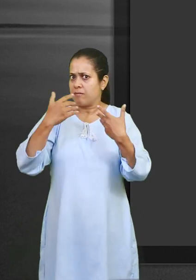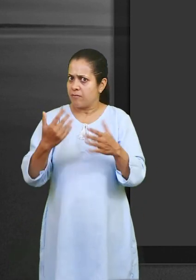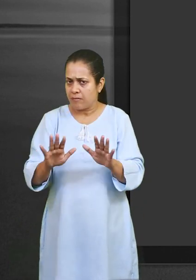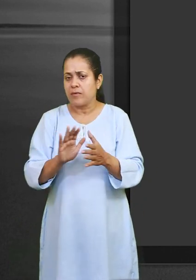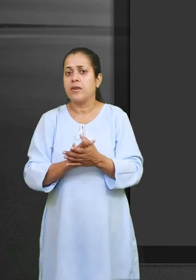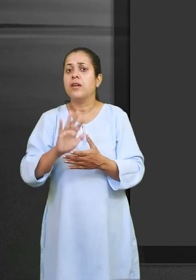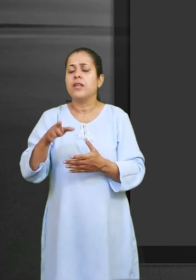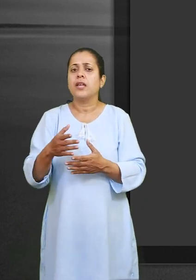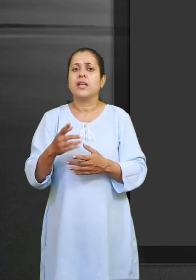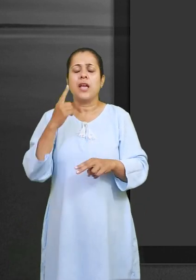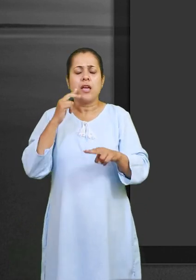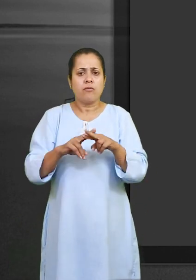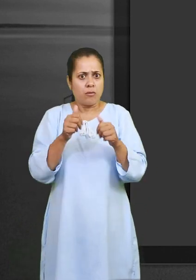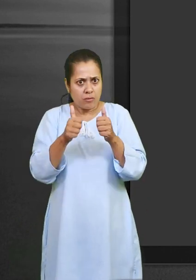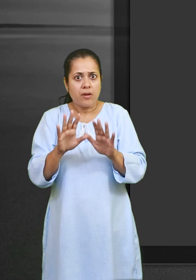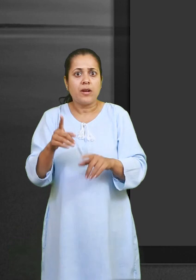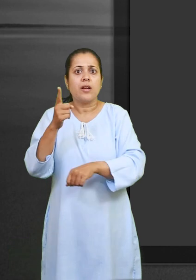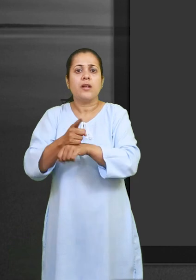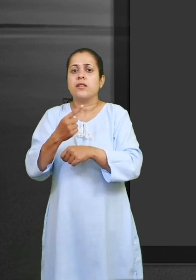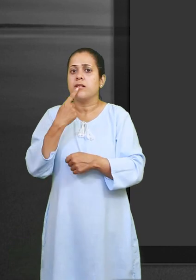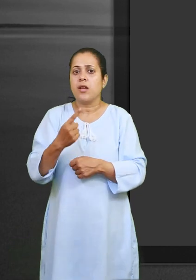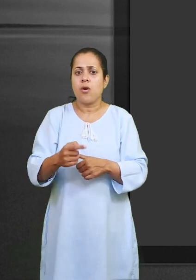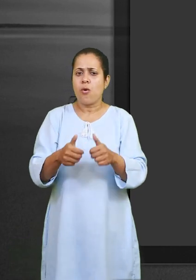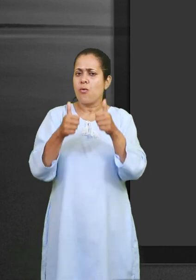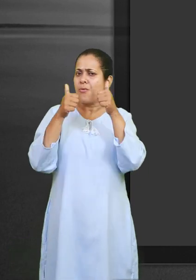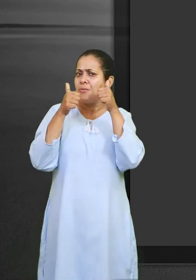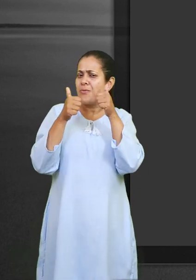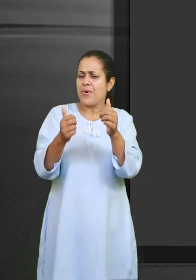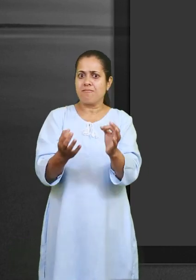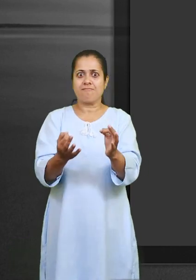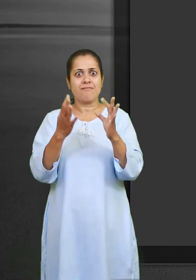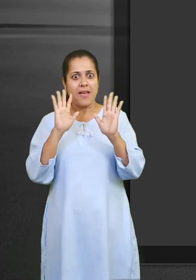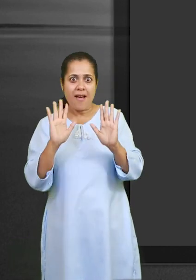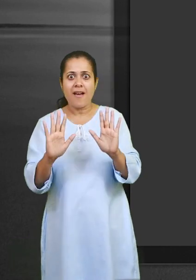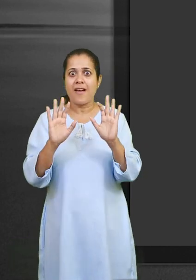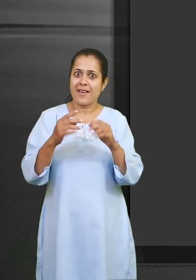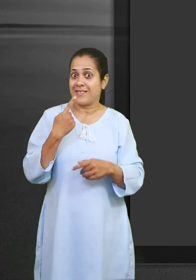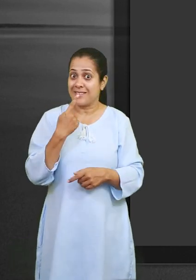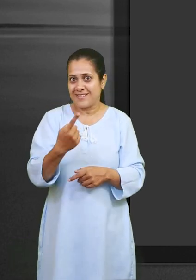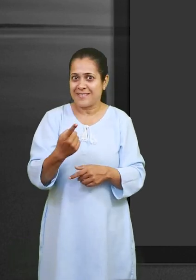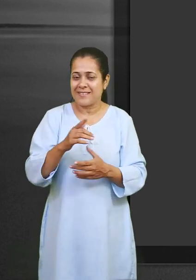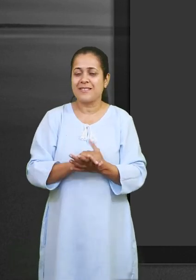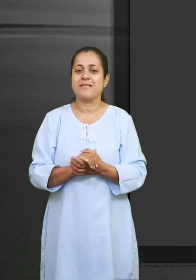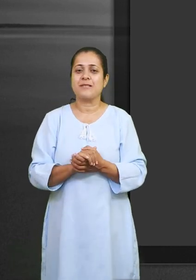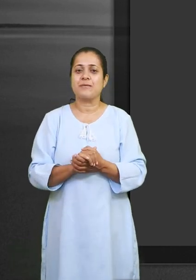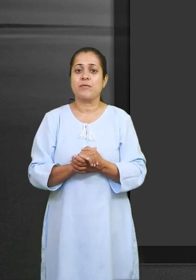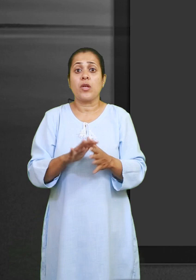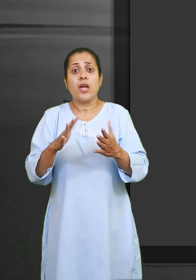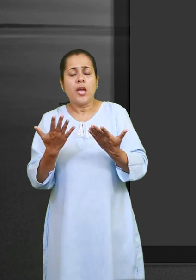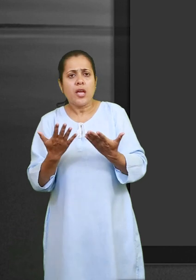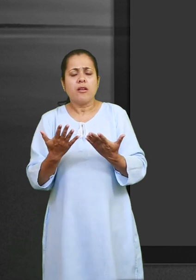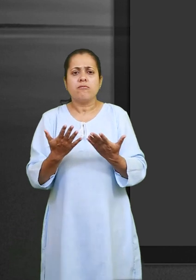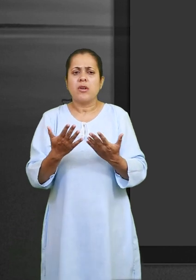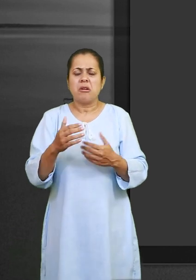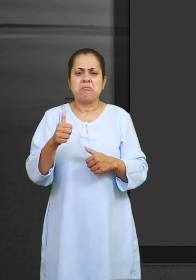answered was really good, then the teacher will say, y'all really did a fantastic job. Or if it